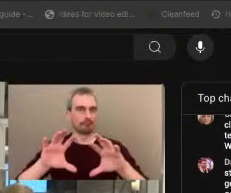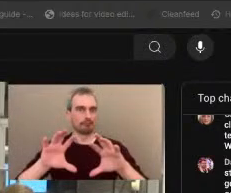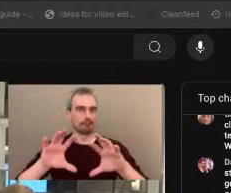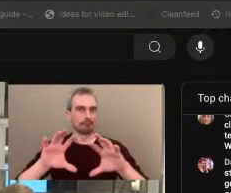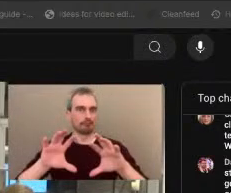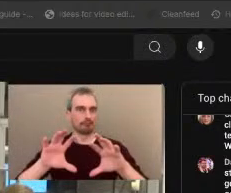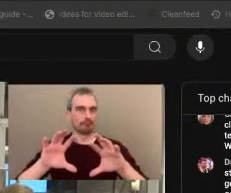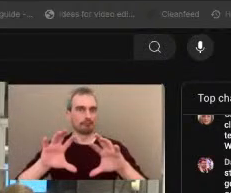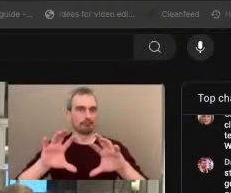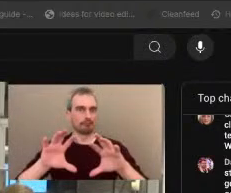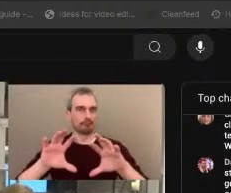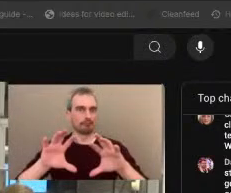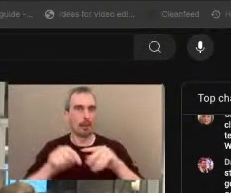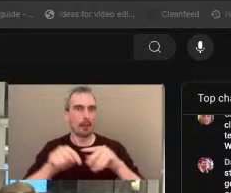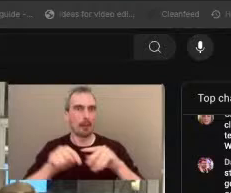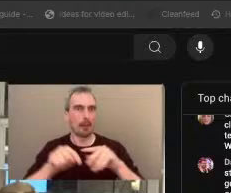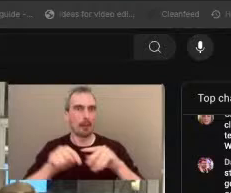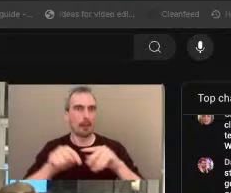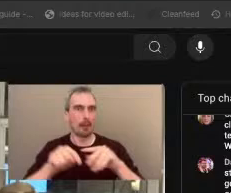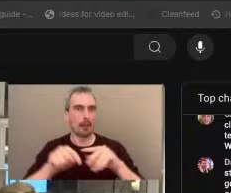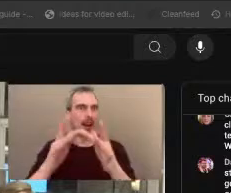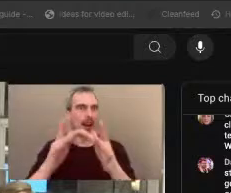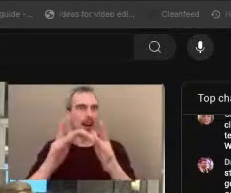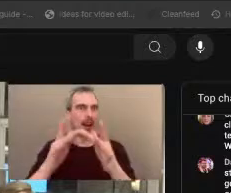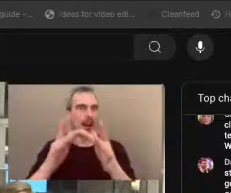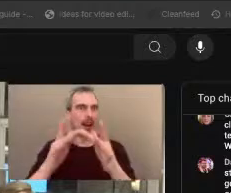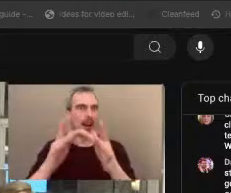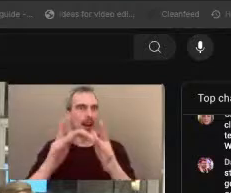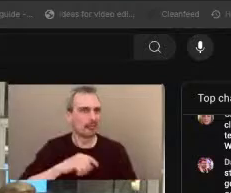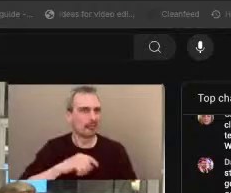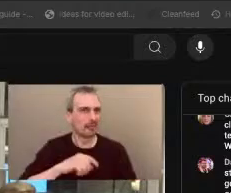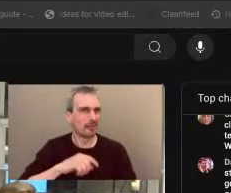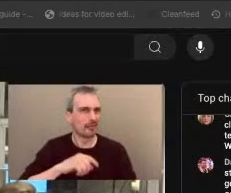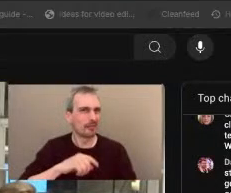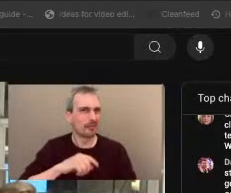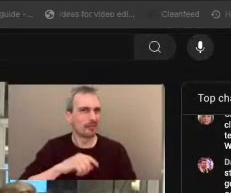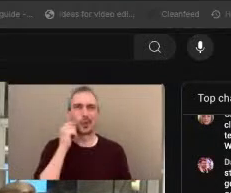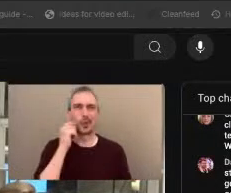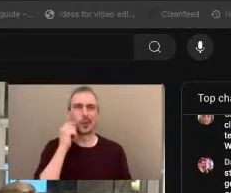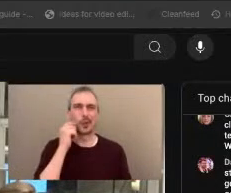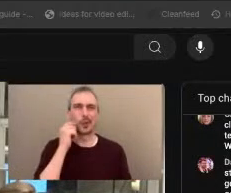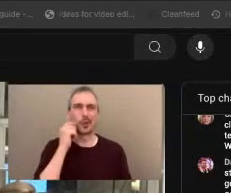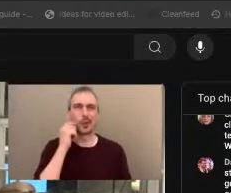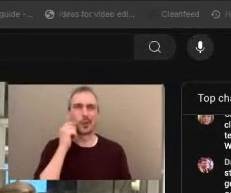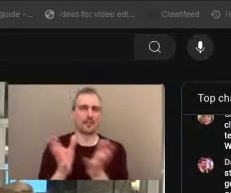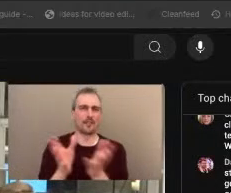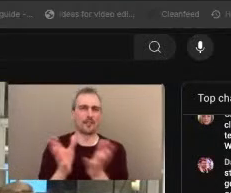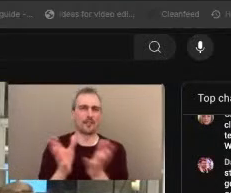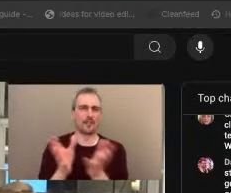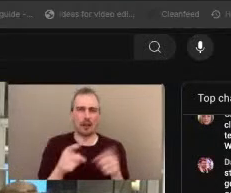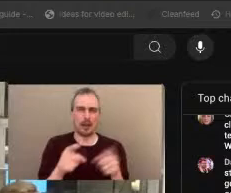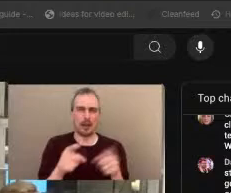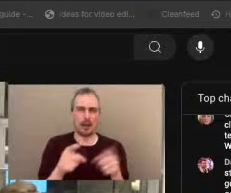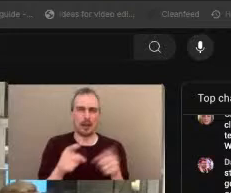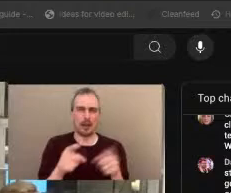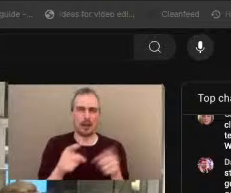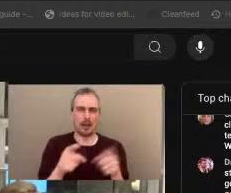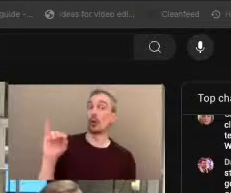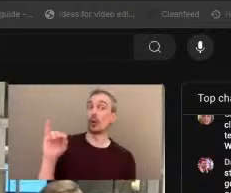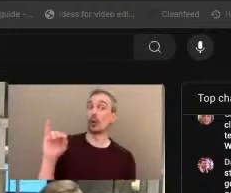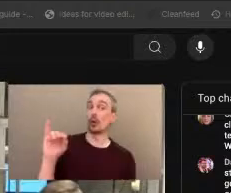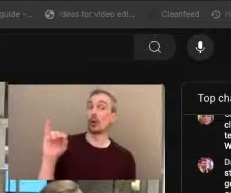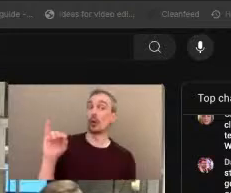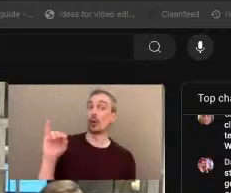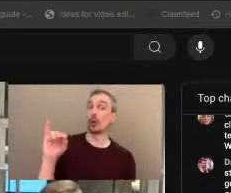Thanks to Julie McPhee for running the entire, without him, the whole thing falls apart. So